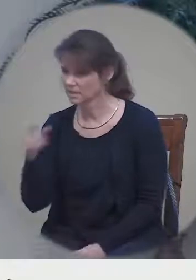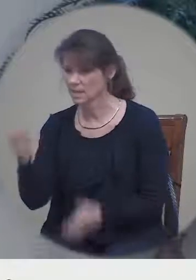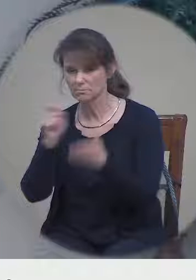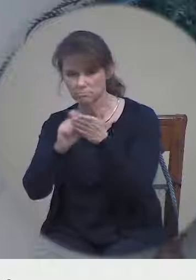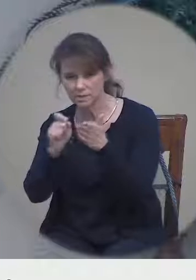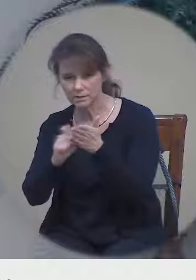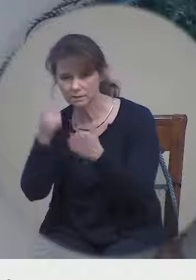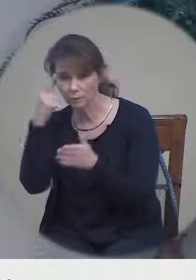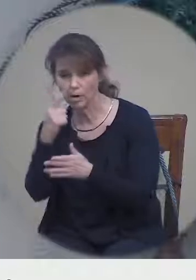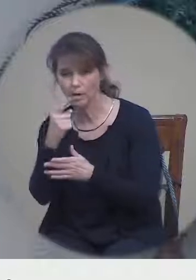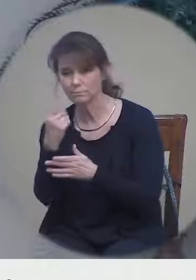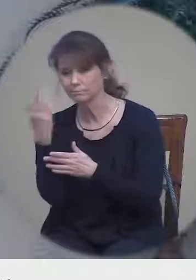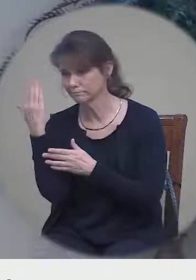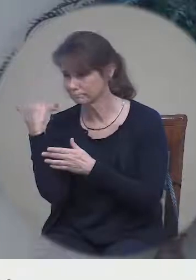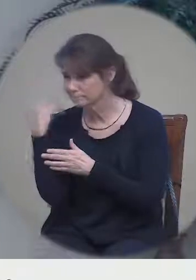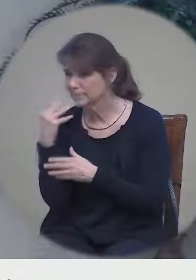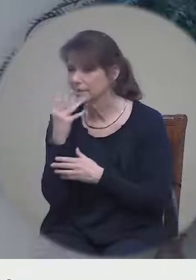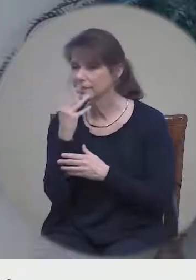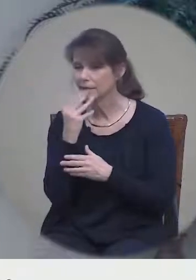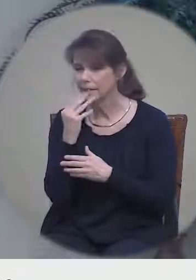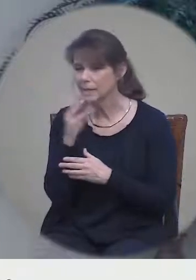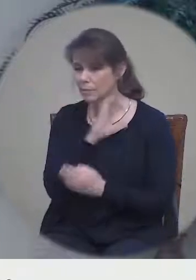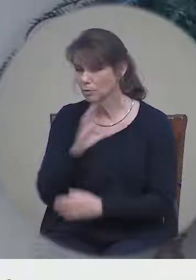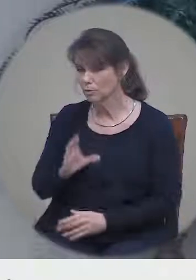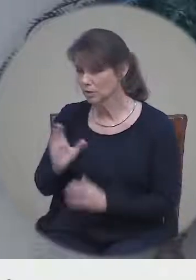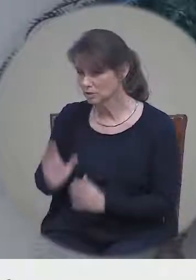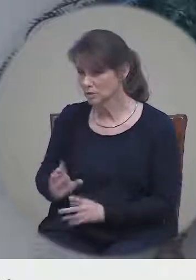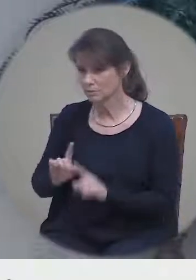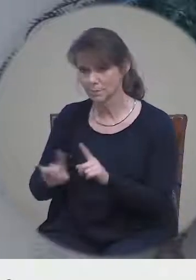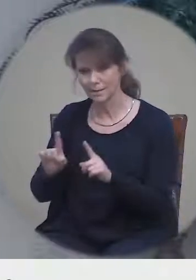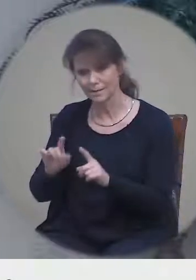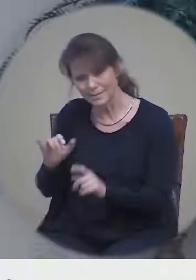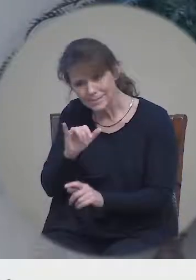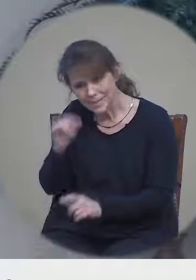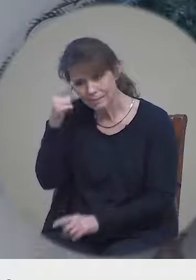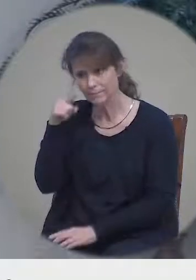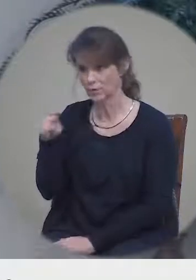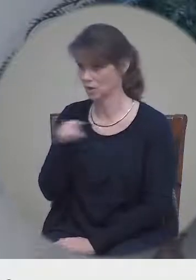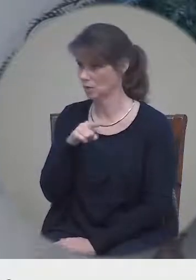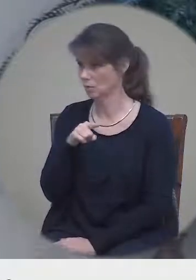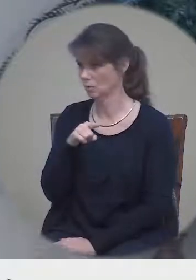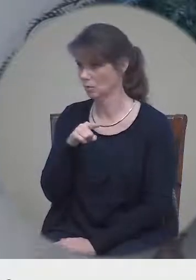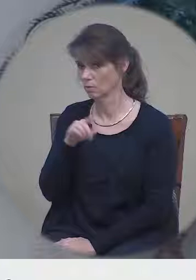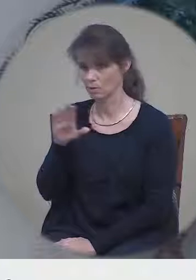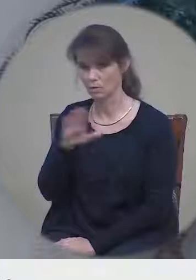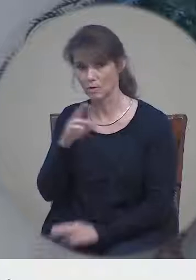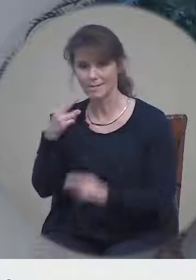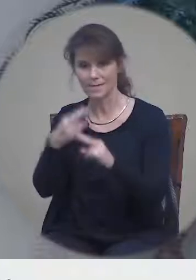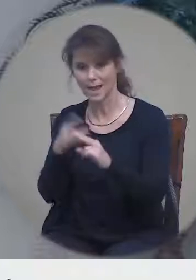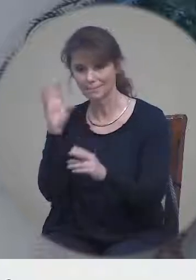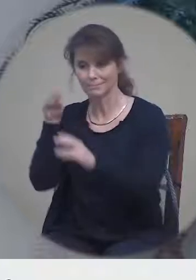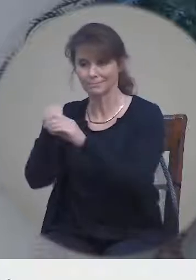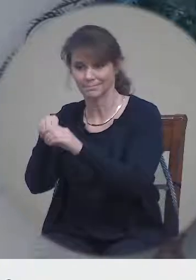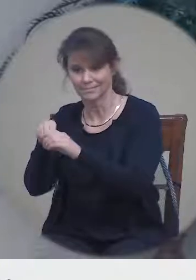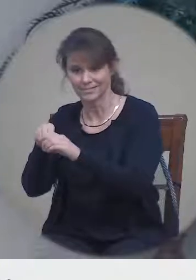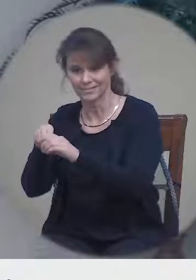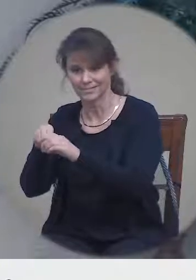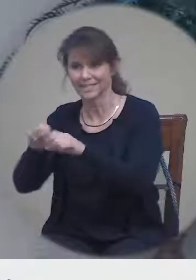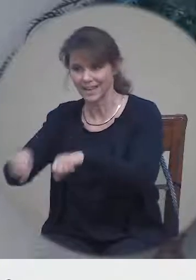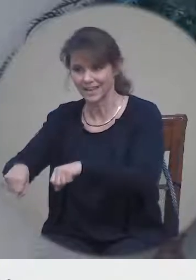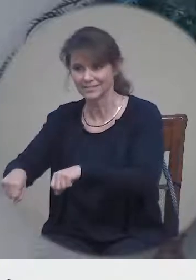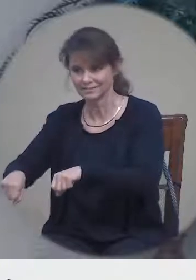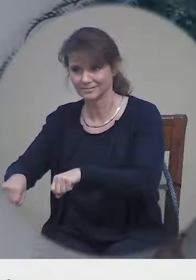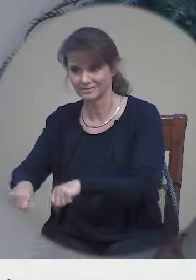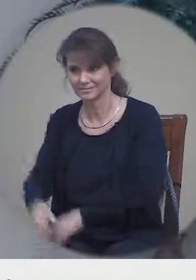Christians, but you can insert you in there anywhere and it still makes good sense. The point of the fact